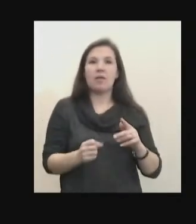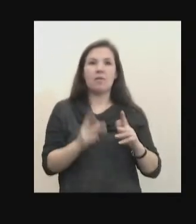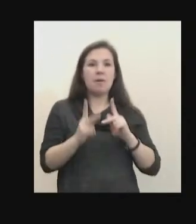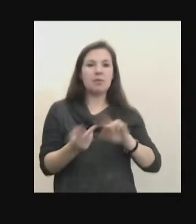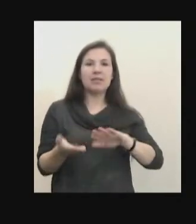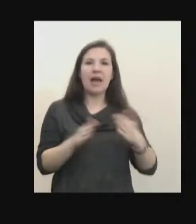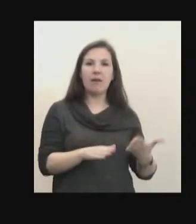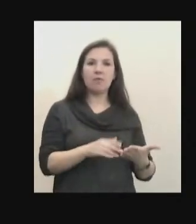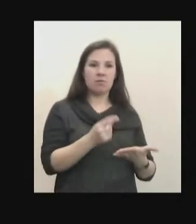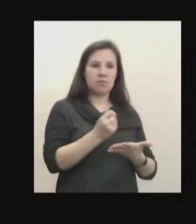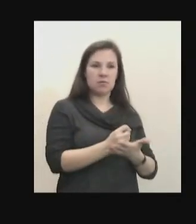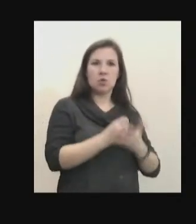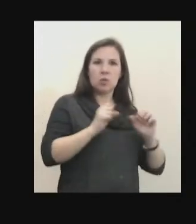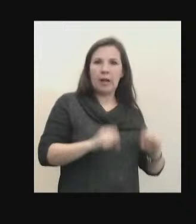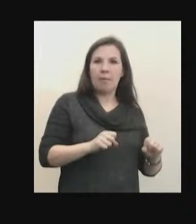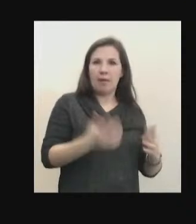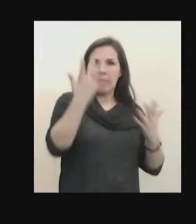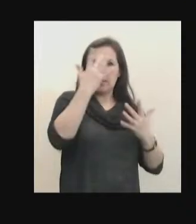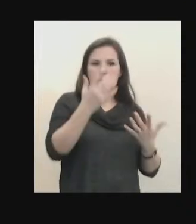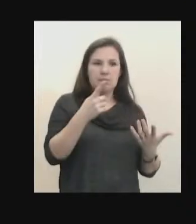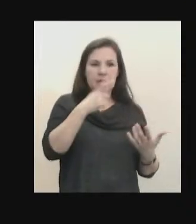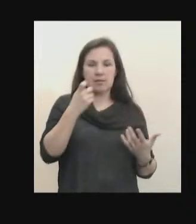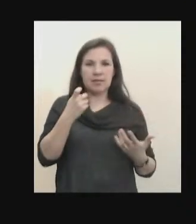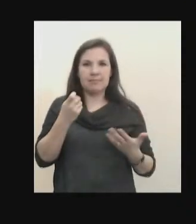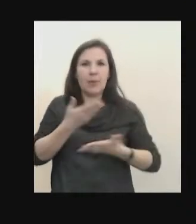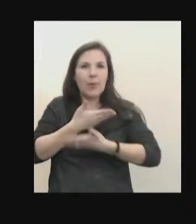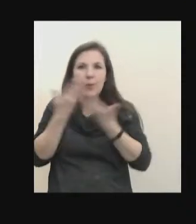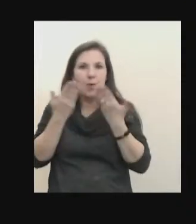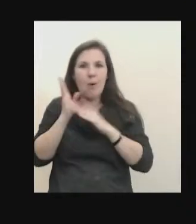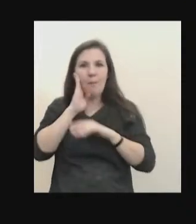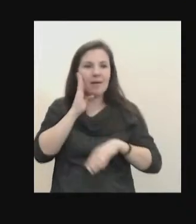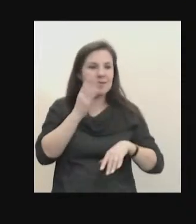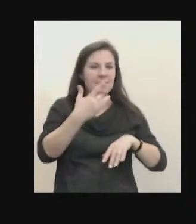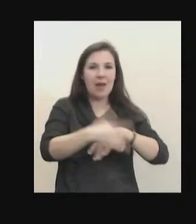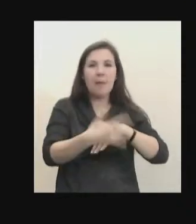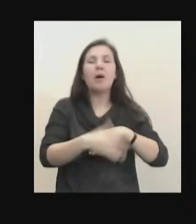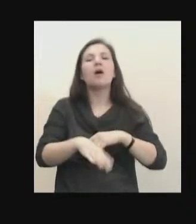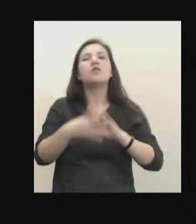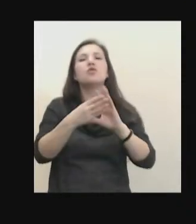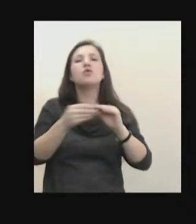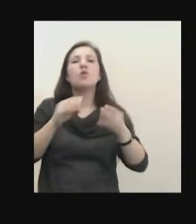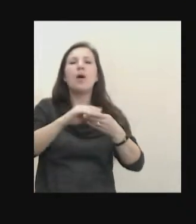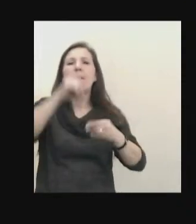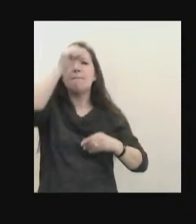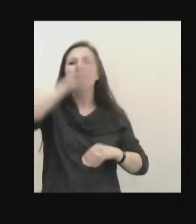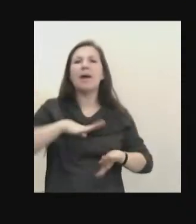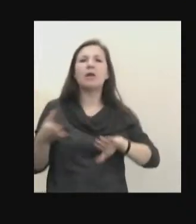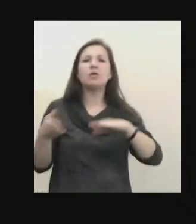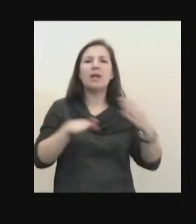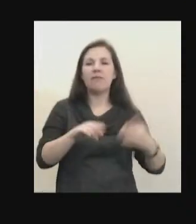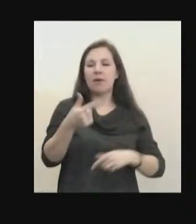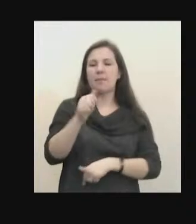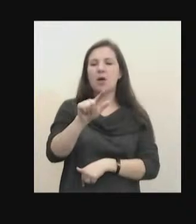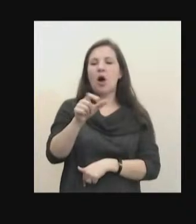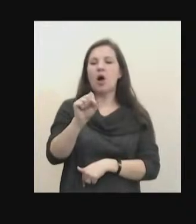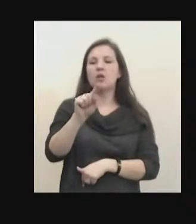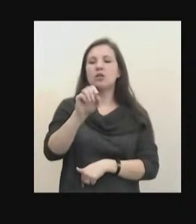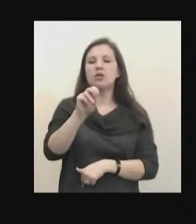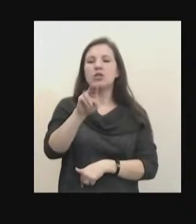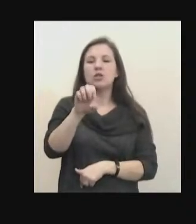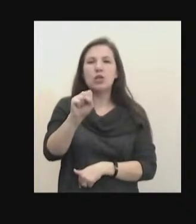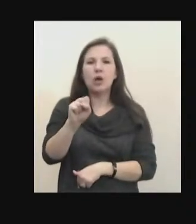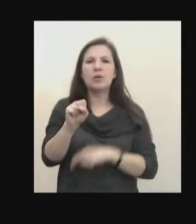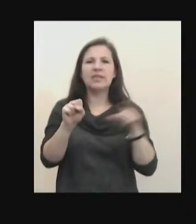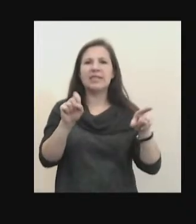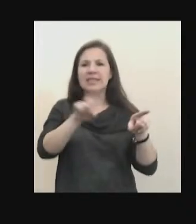no beds. There was a story about the veteran who died from gallstones in Harris County, Texas, because